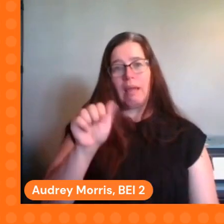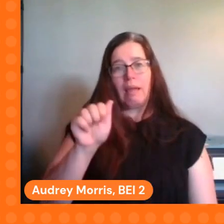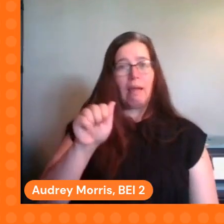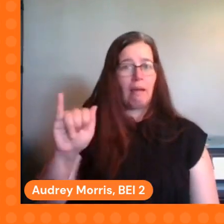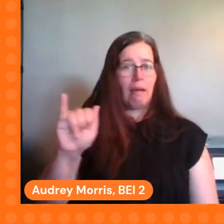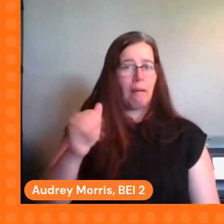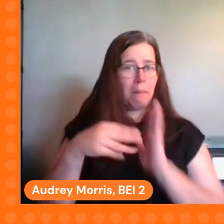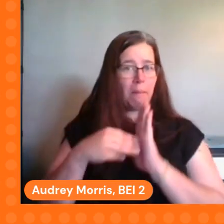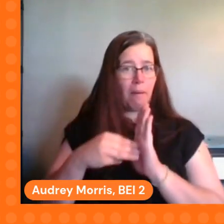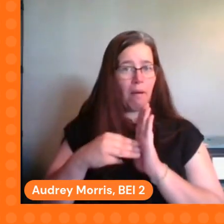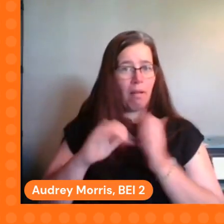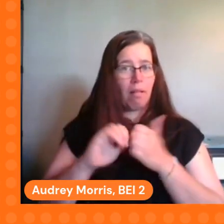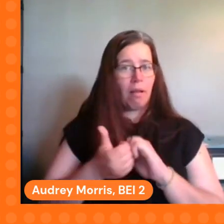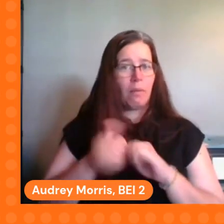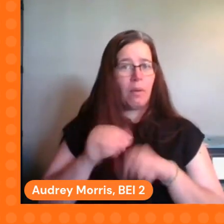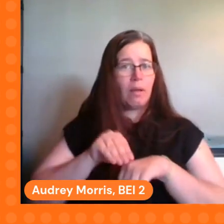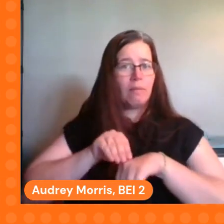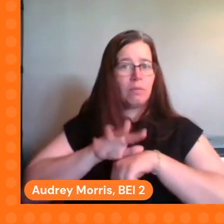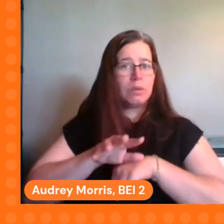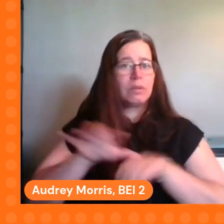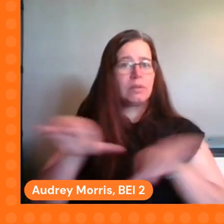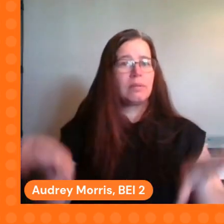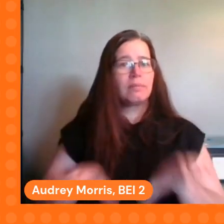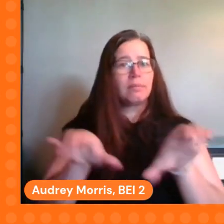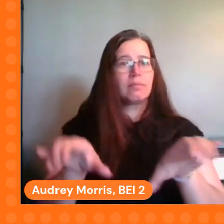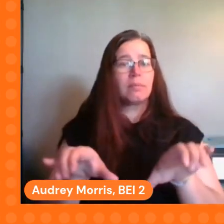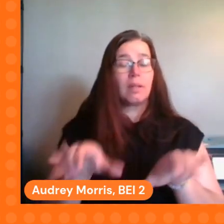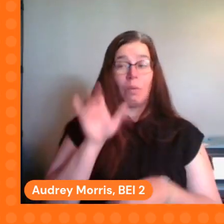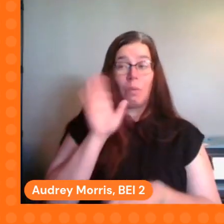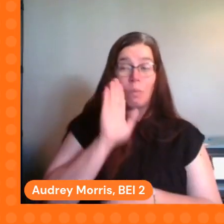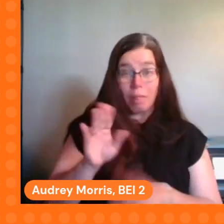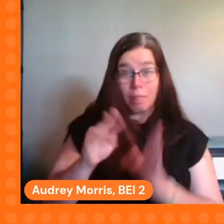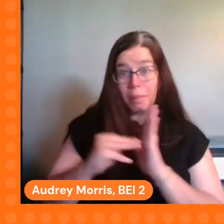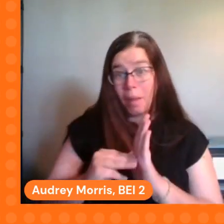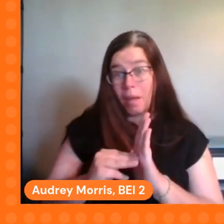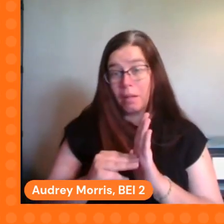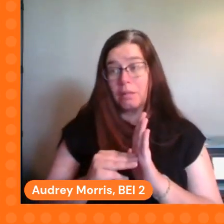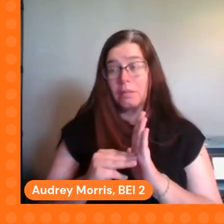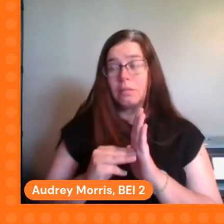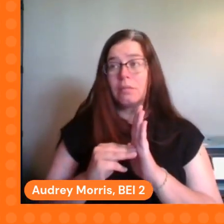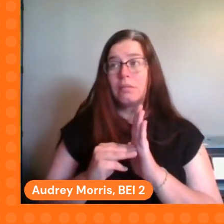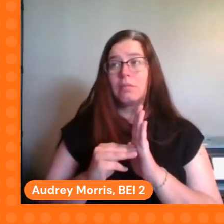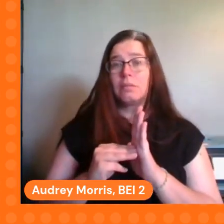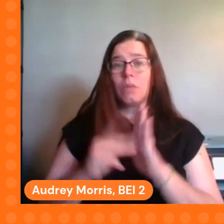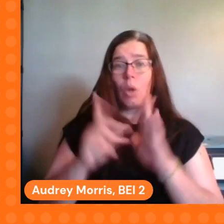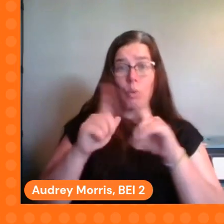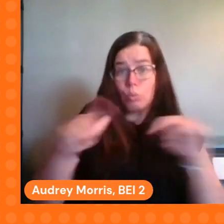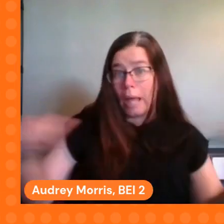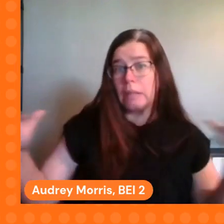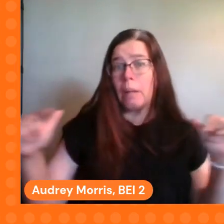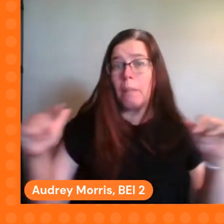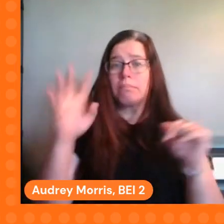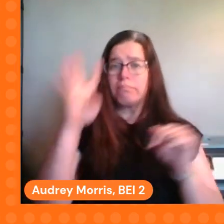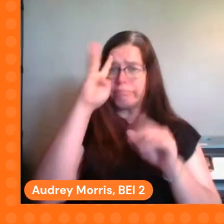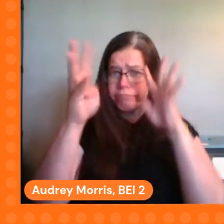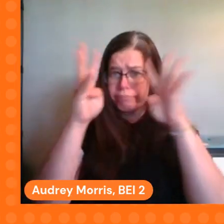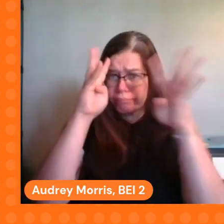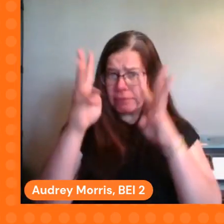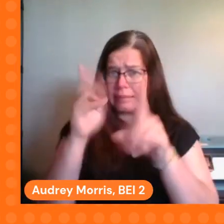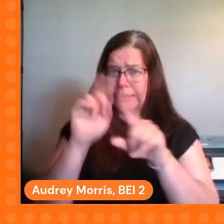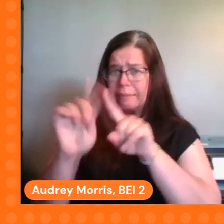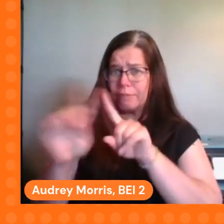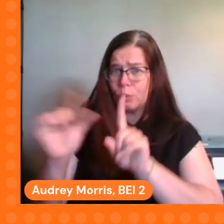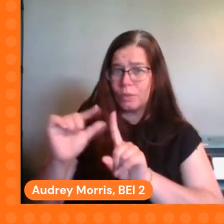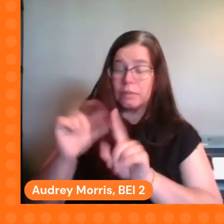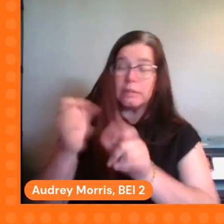has on how the model behaves. Is the model going to be very random, coming up with different text each time, which is really